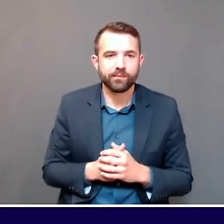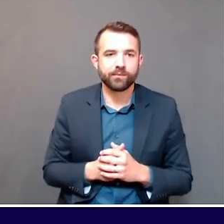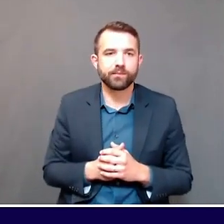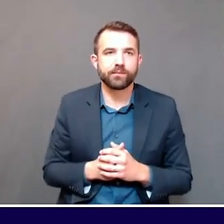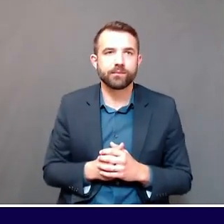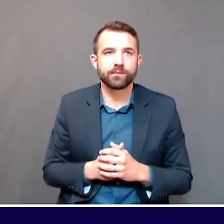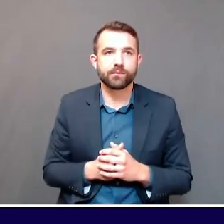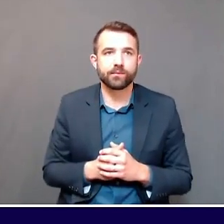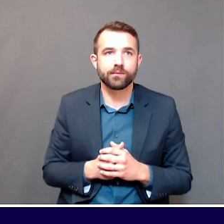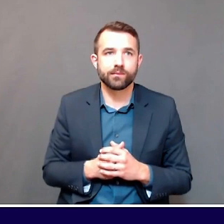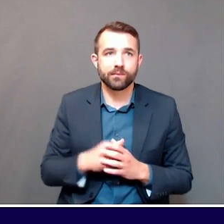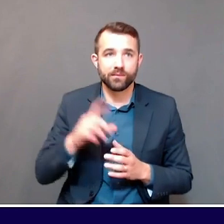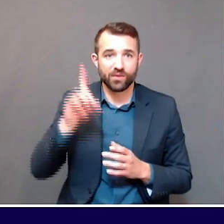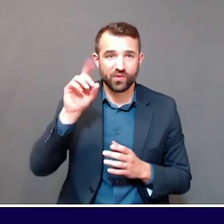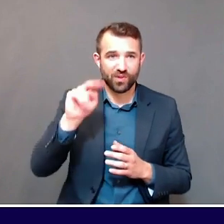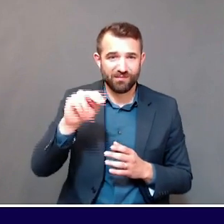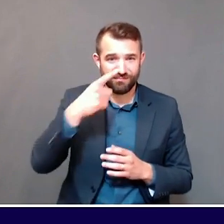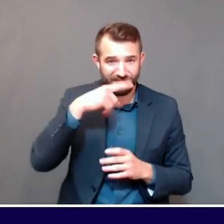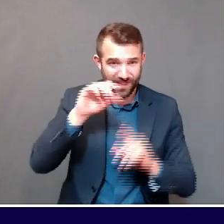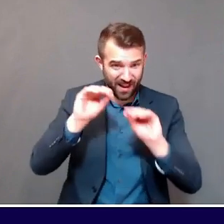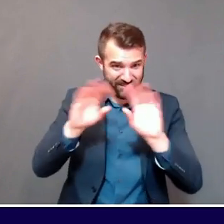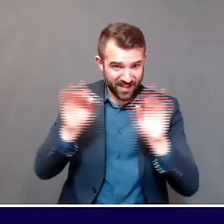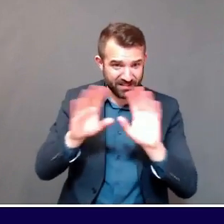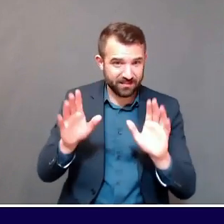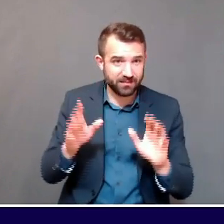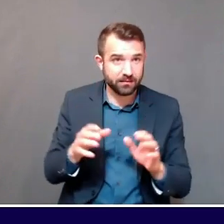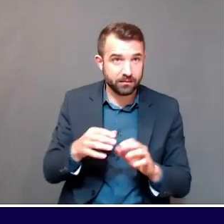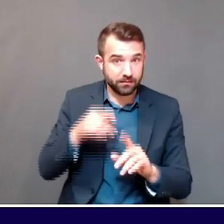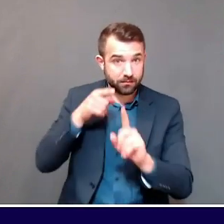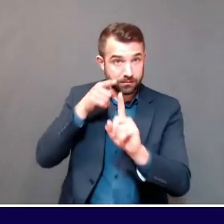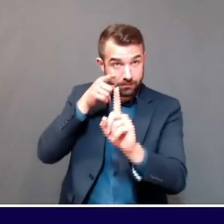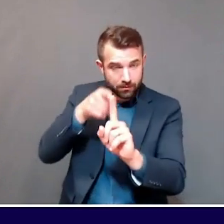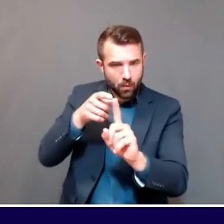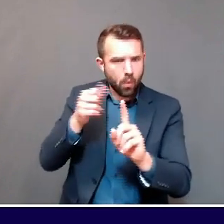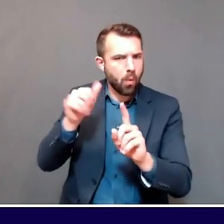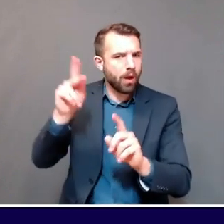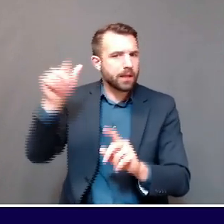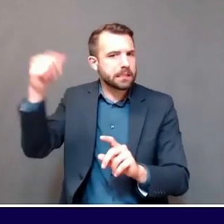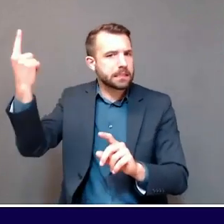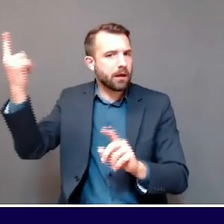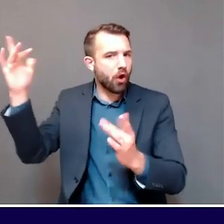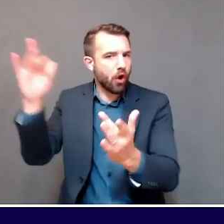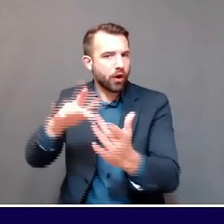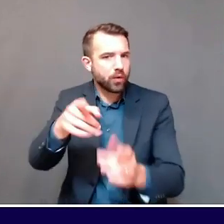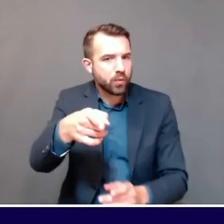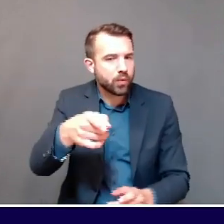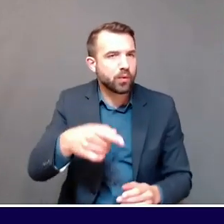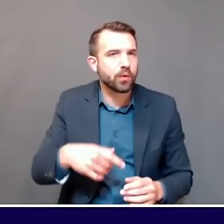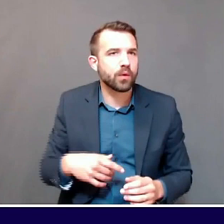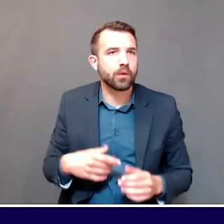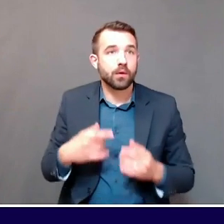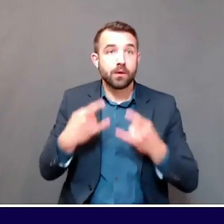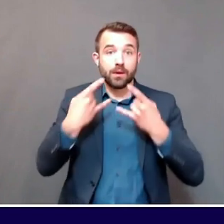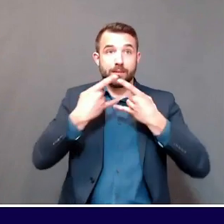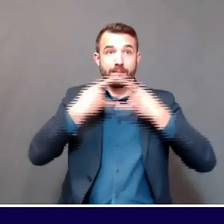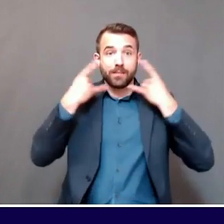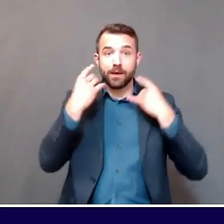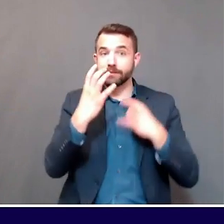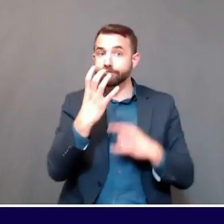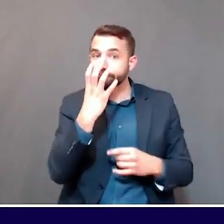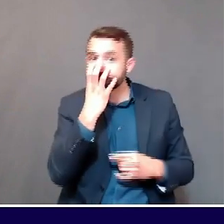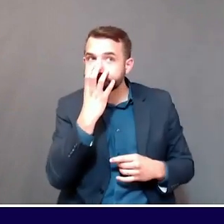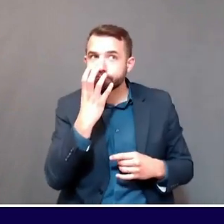your question? Are you or your viewer, do you know if they're asking about N95 masks or the more typical surgical